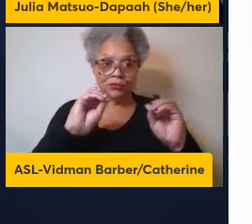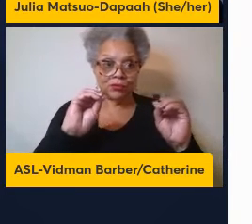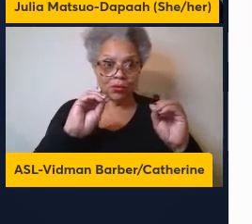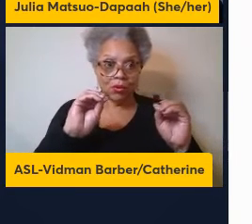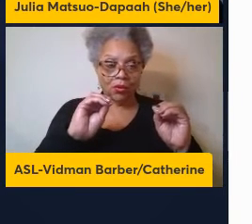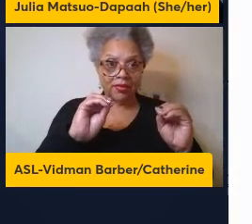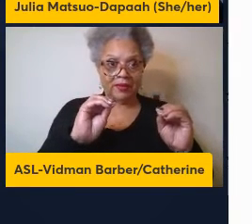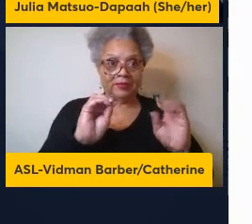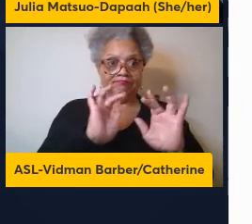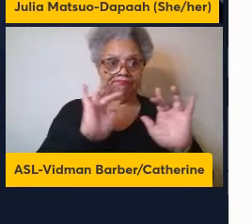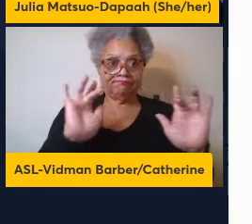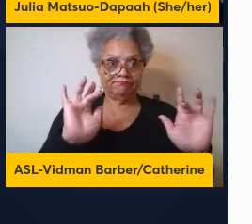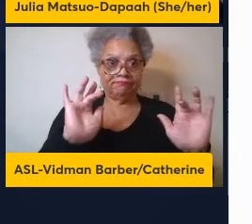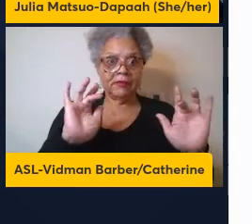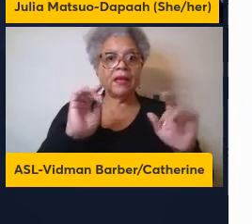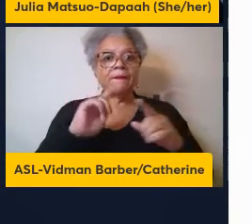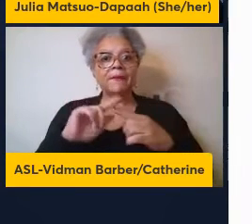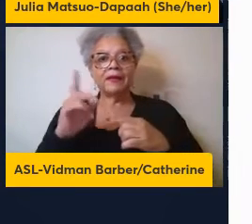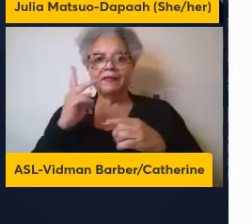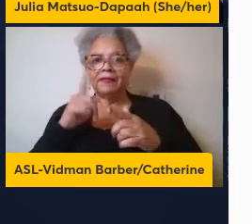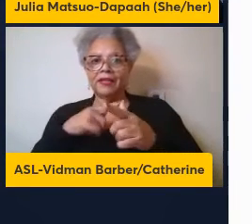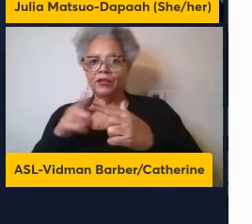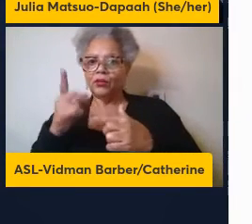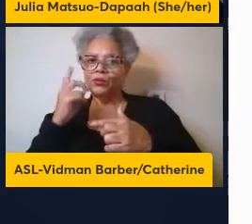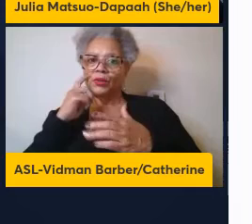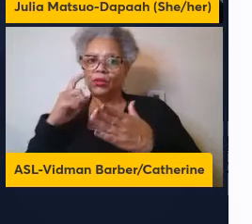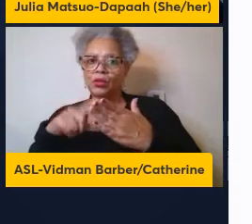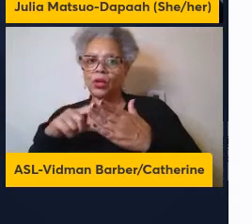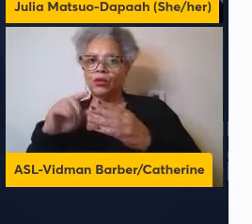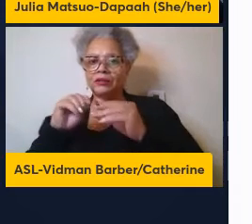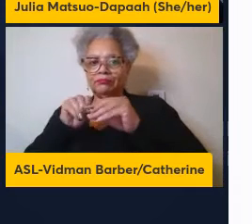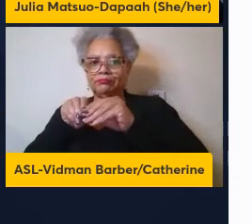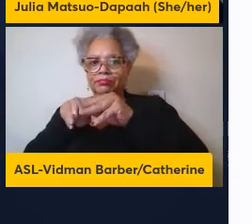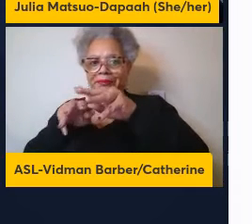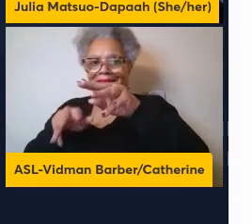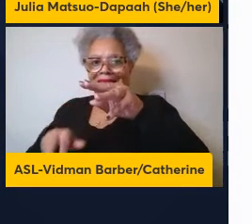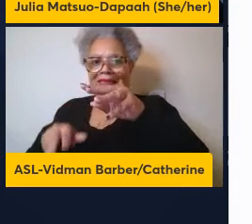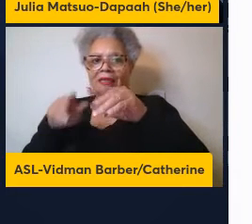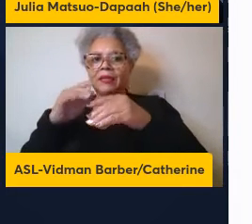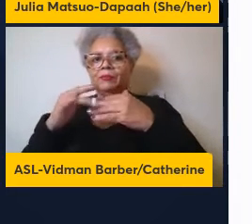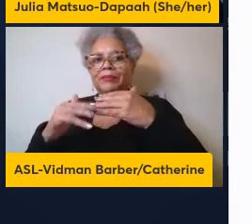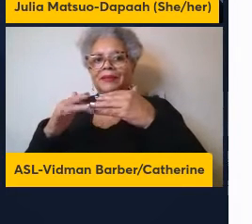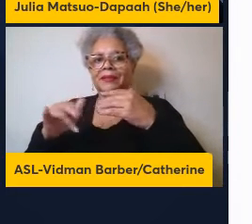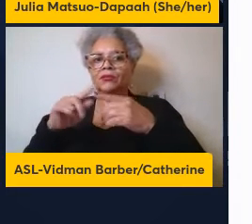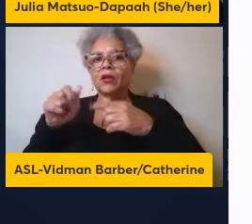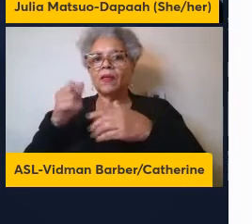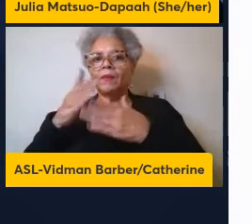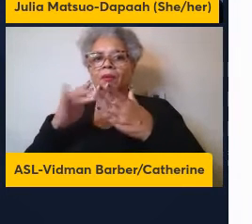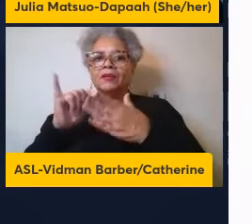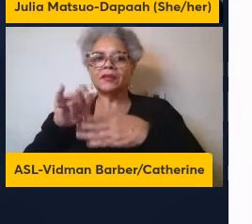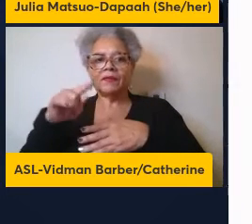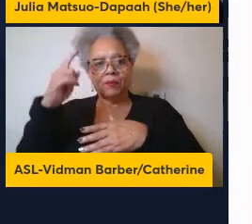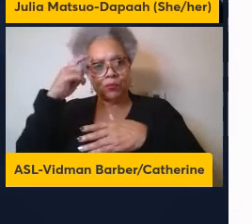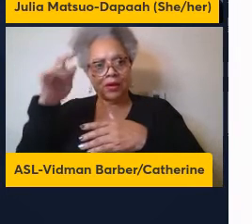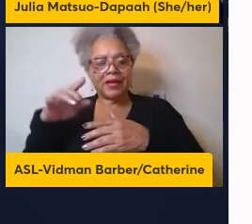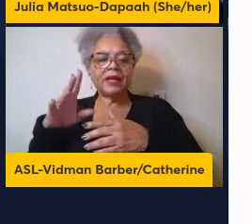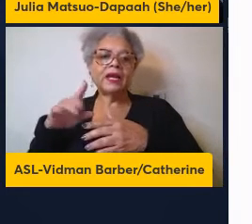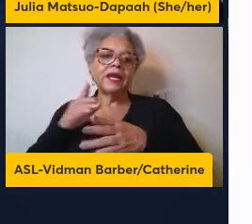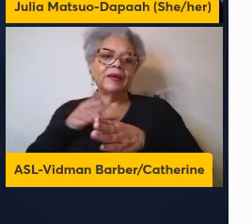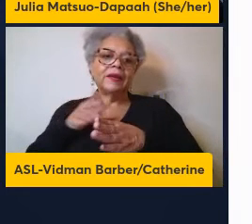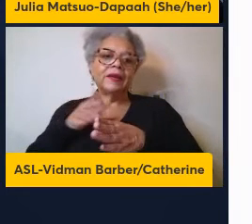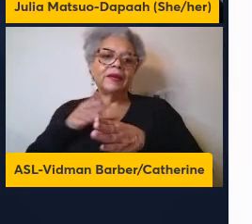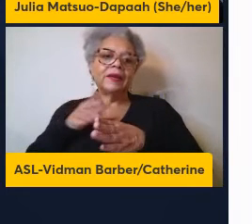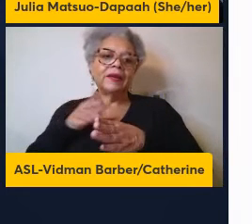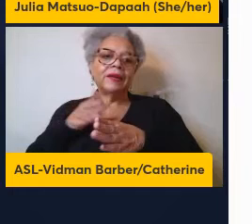there is bleedings in other parts of the brain, namely the brainstem. When we